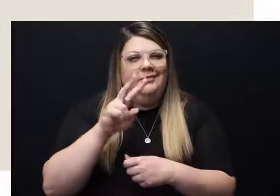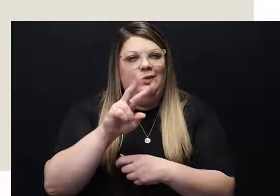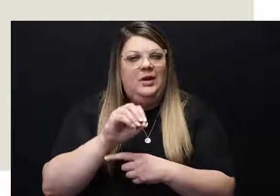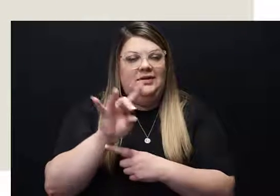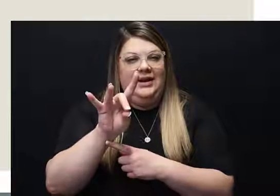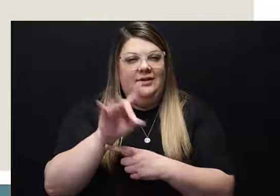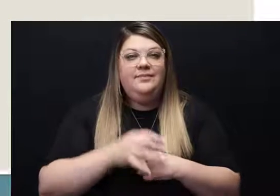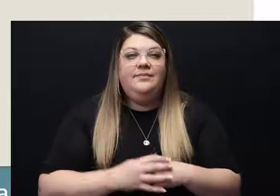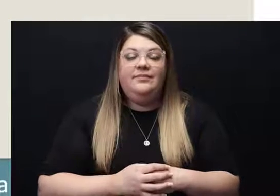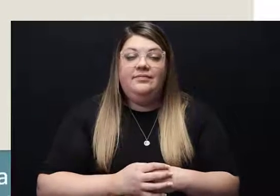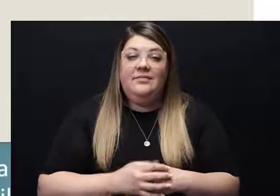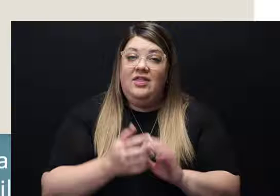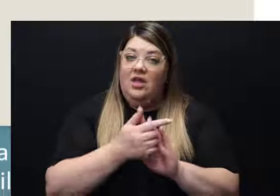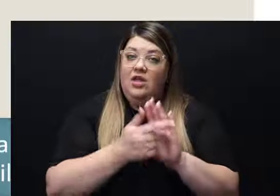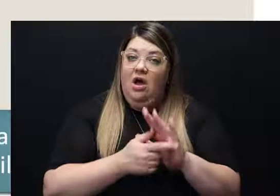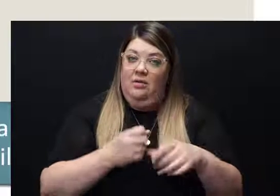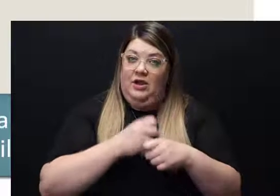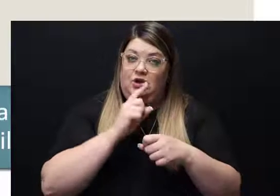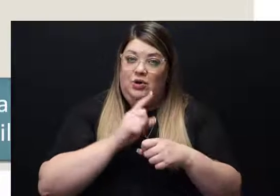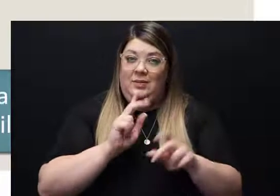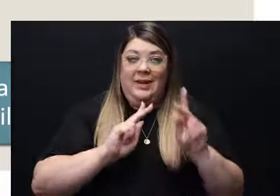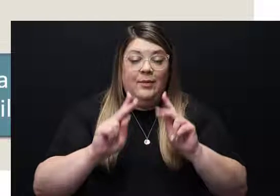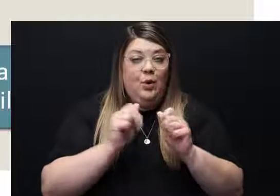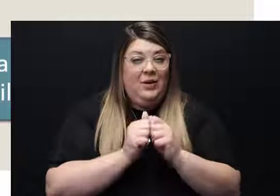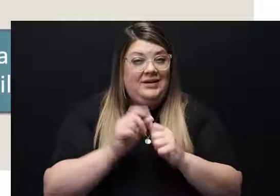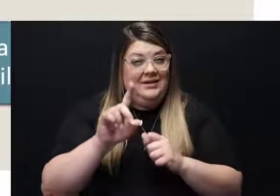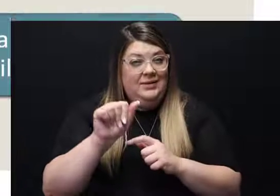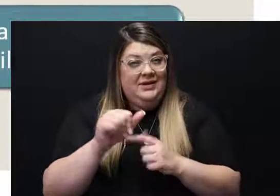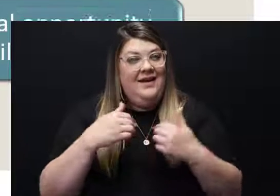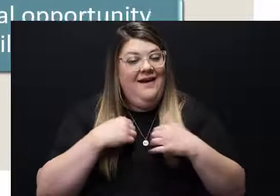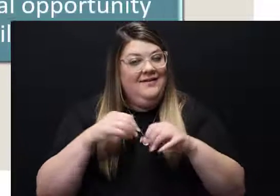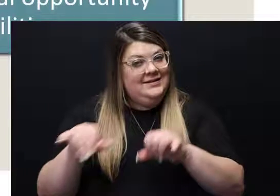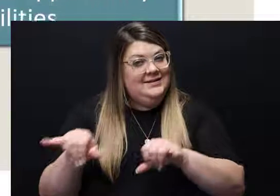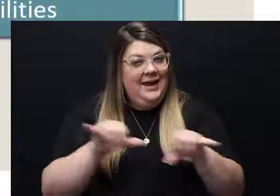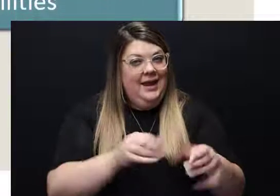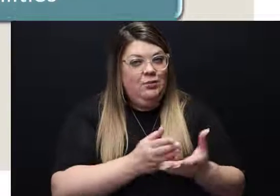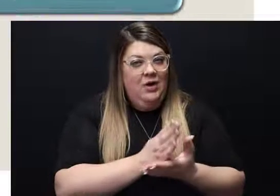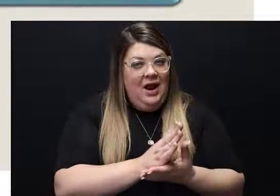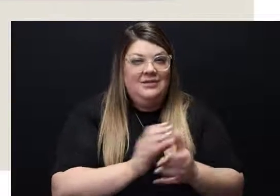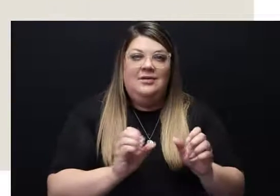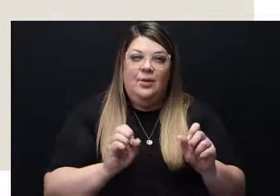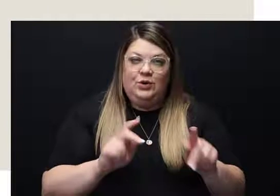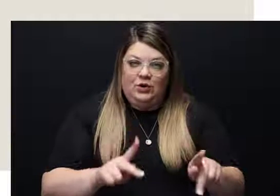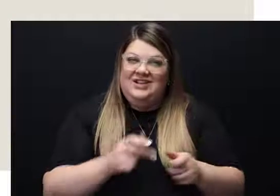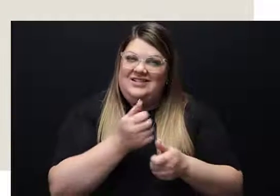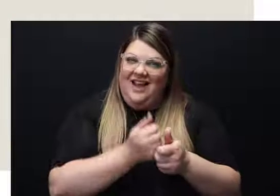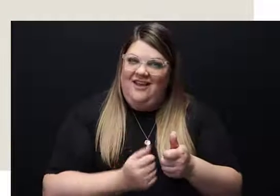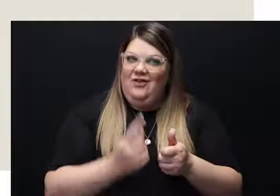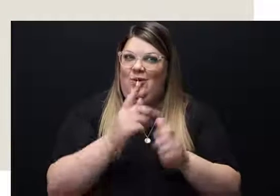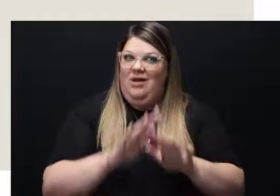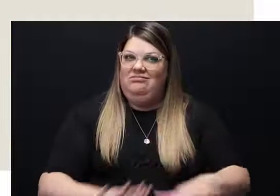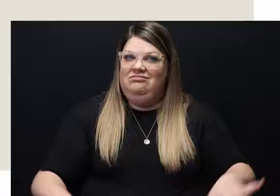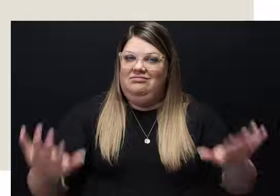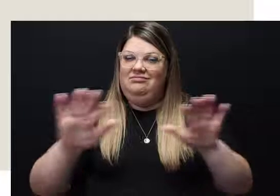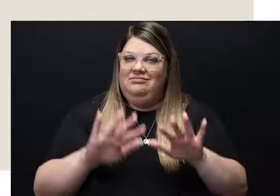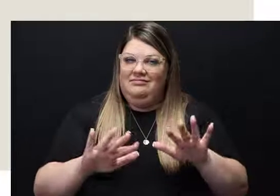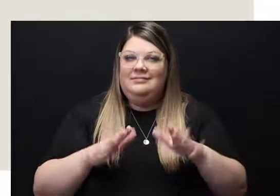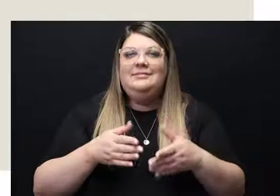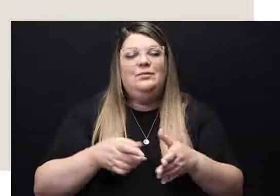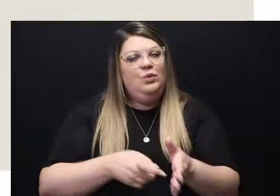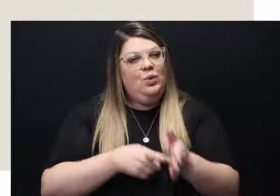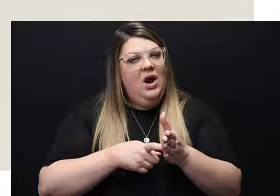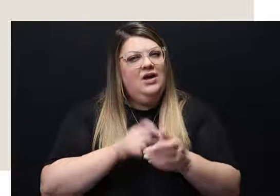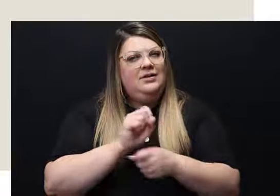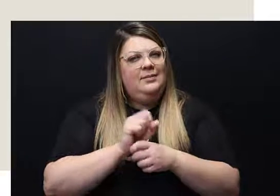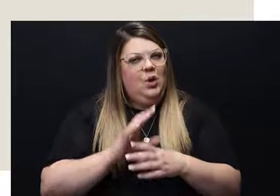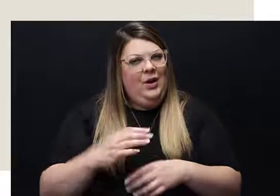2008. The law ensures that people with disabilities have the same rights and opportunities as everyone else and requires